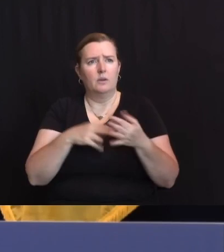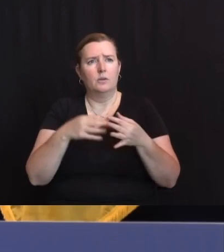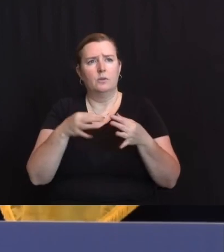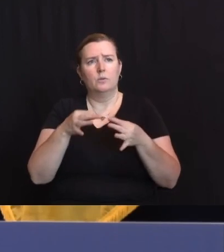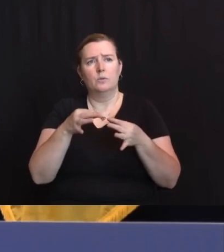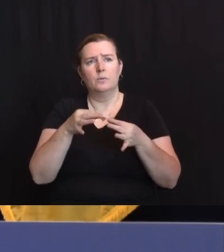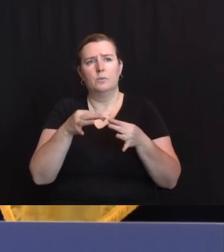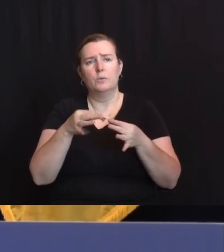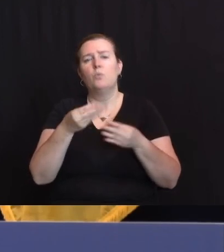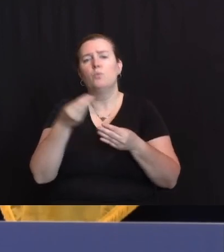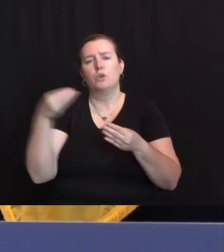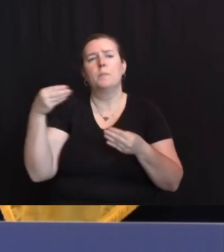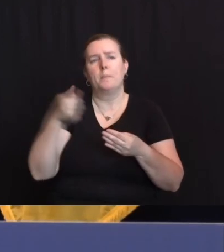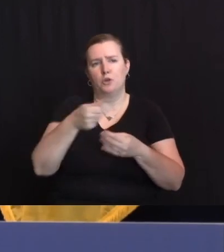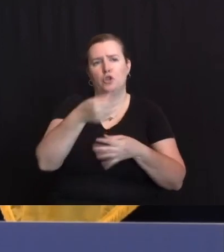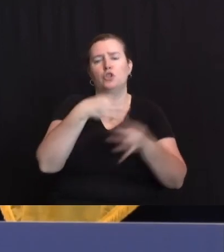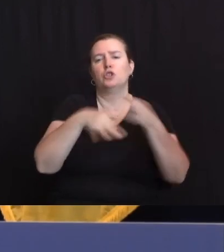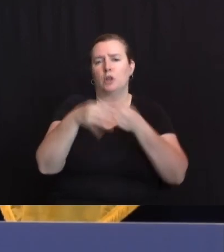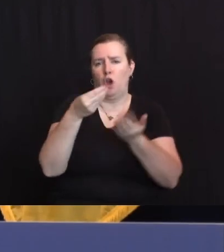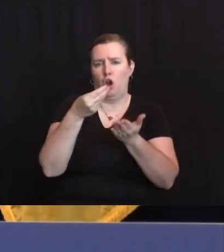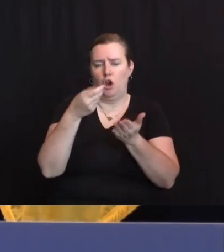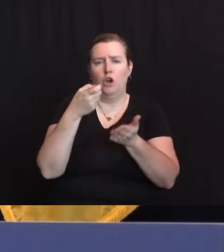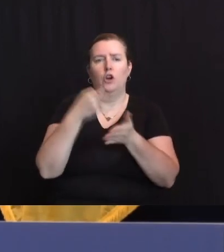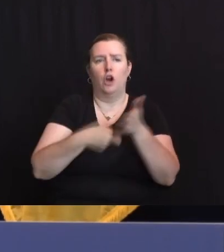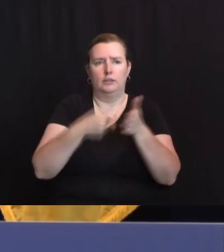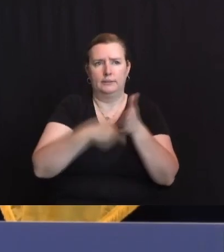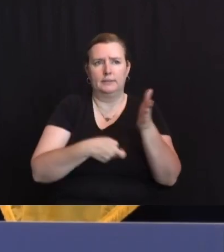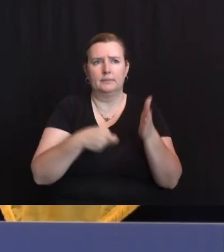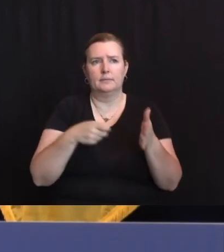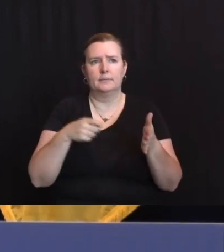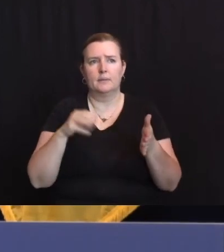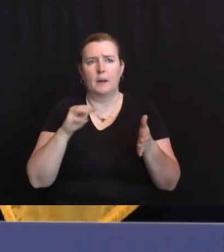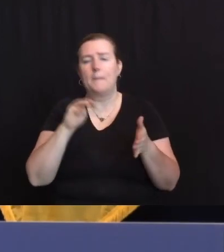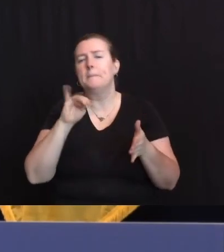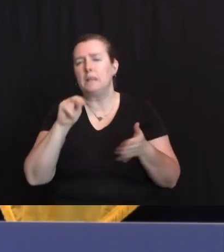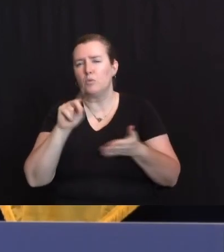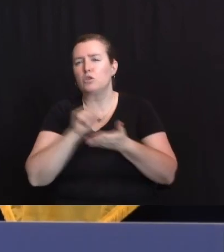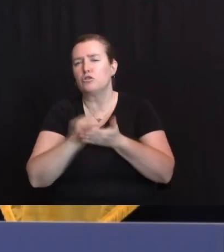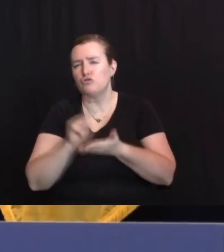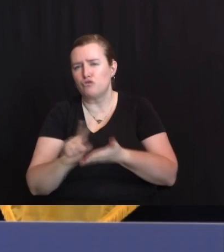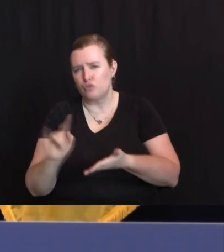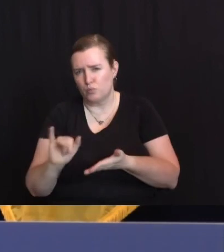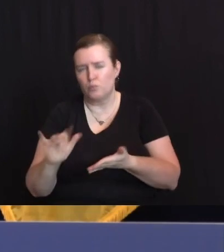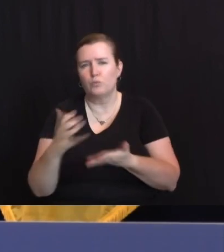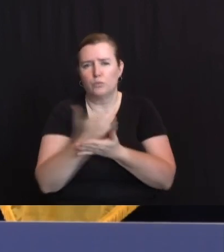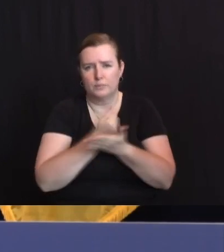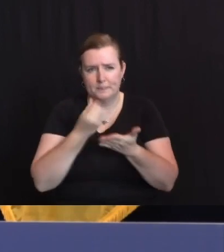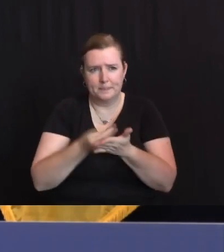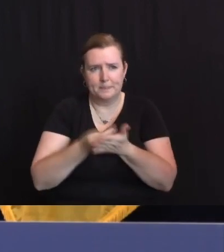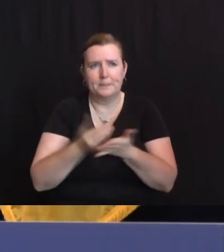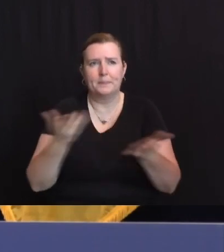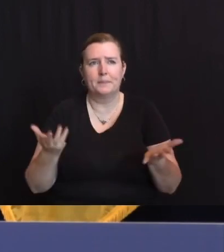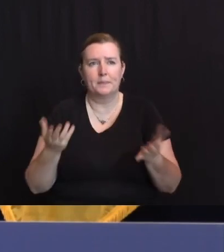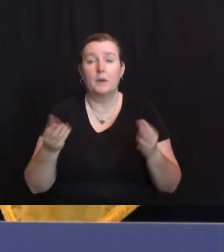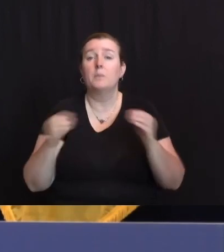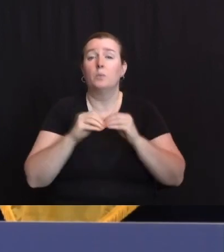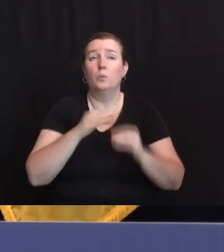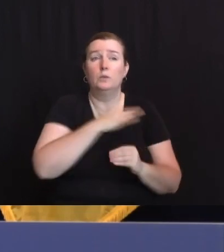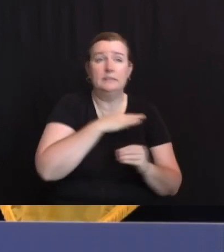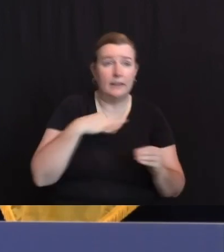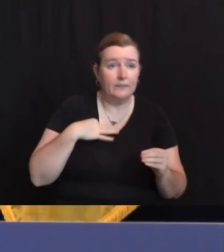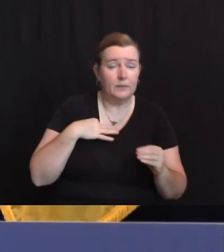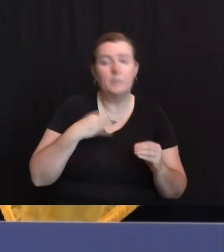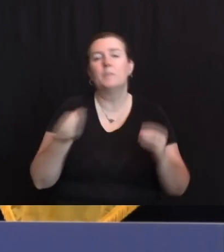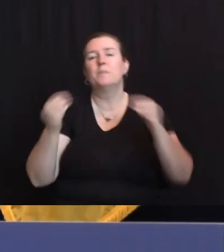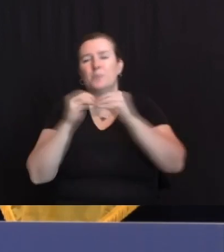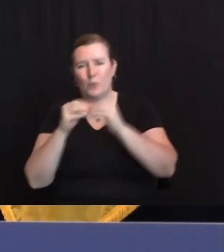recognizing minimum wage is going to cost these facilities more money. The direct care ratio requirement will cost them more money. Those will be